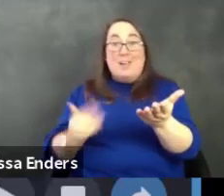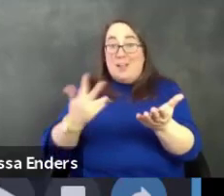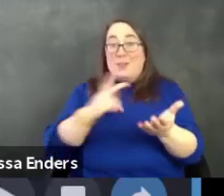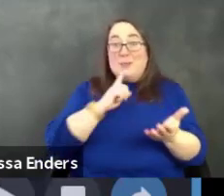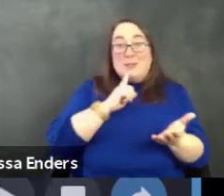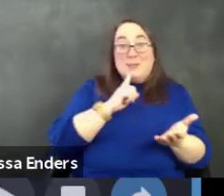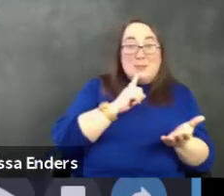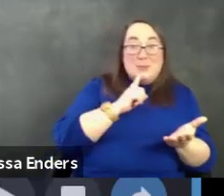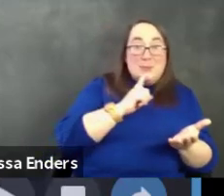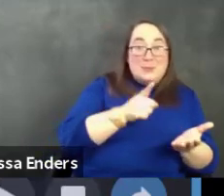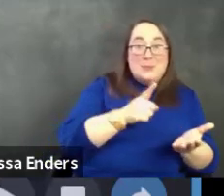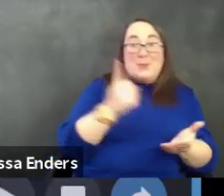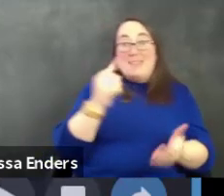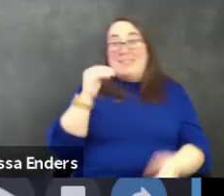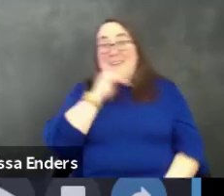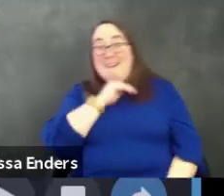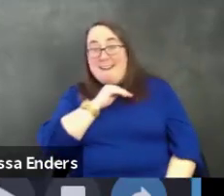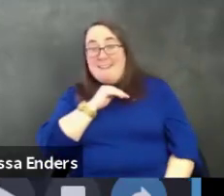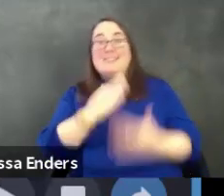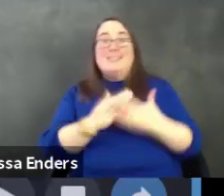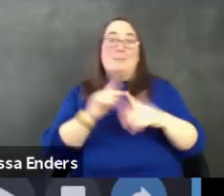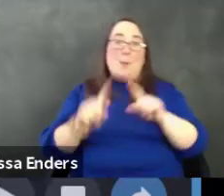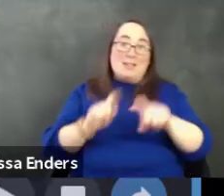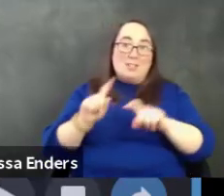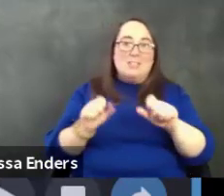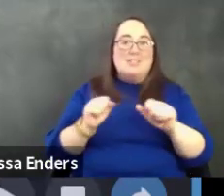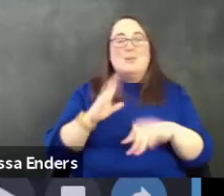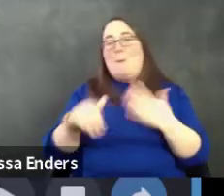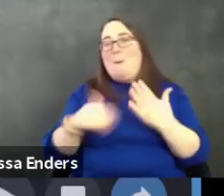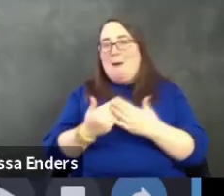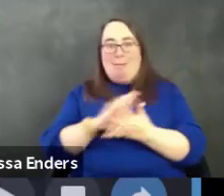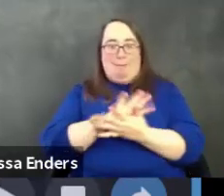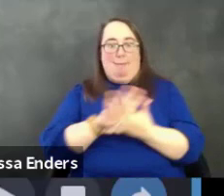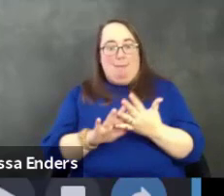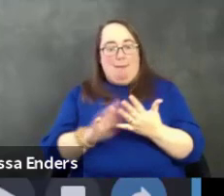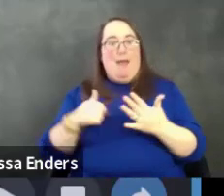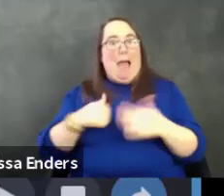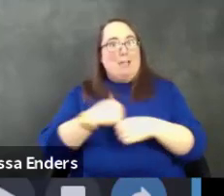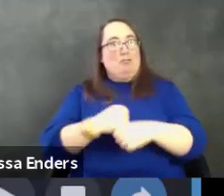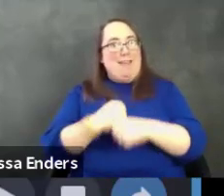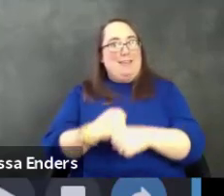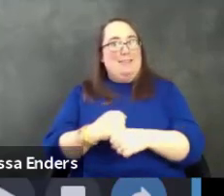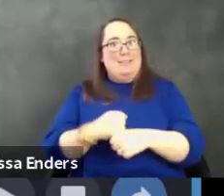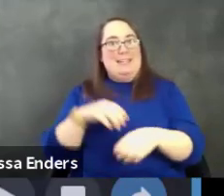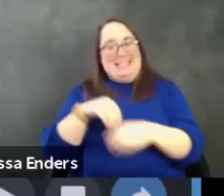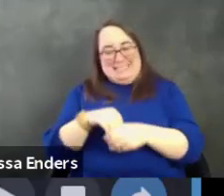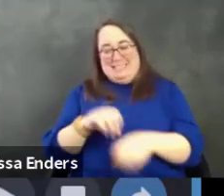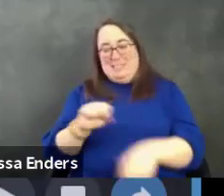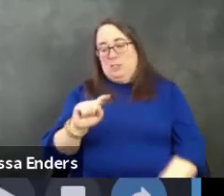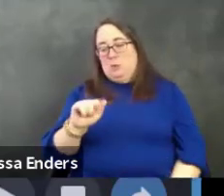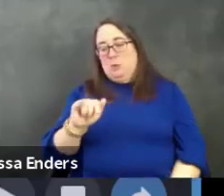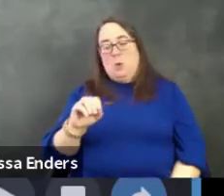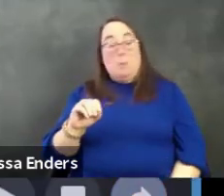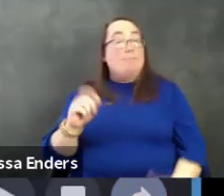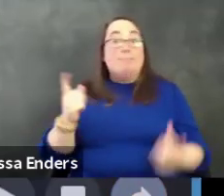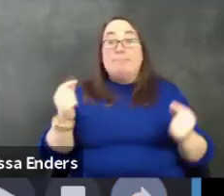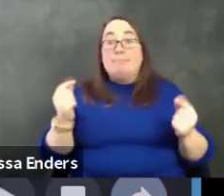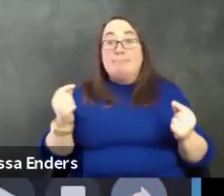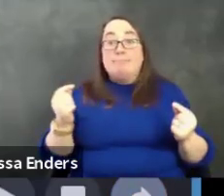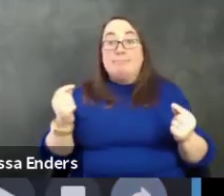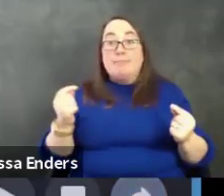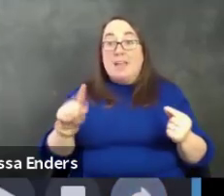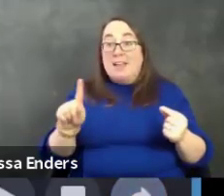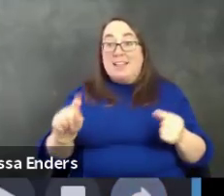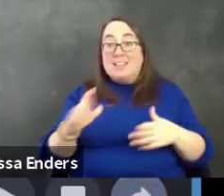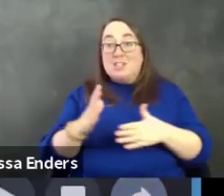and a lie with some questions. So all of this I've created inside of Studio, but what I can do is hit that share